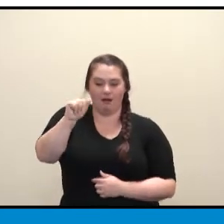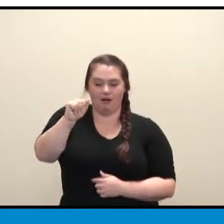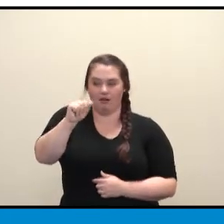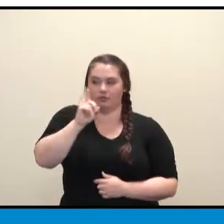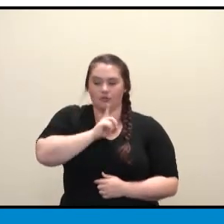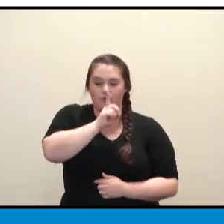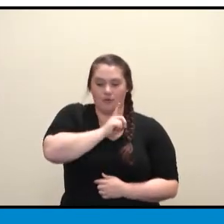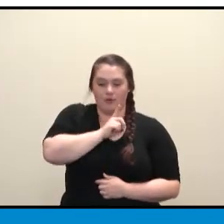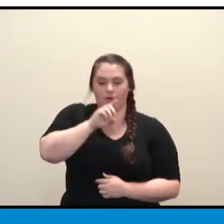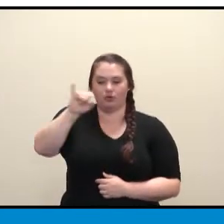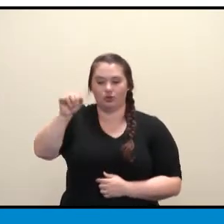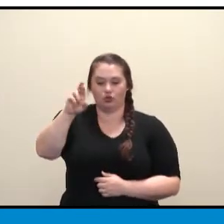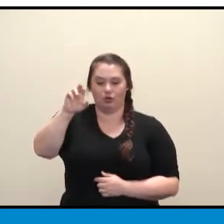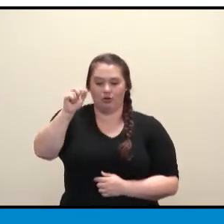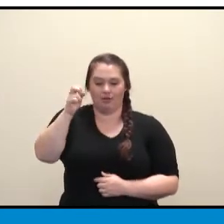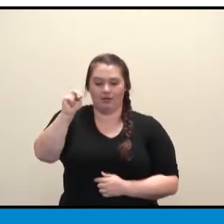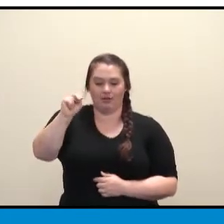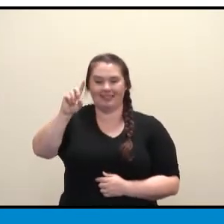Congratulations.